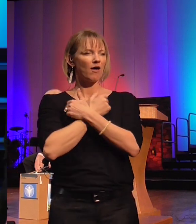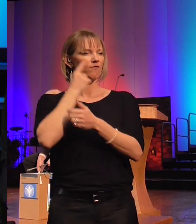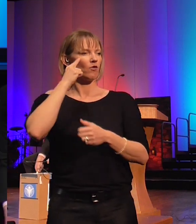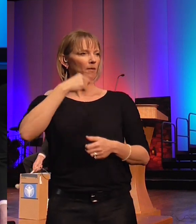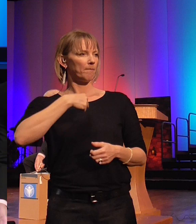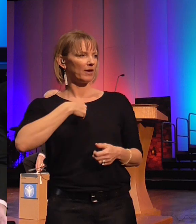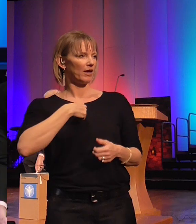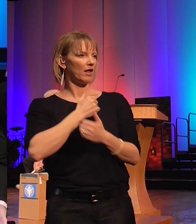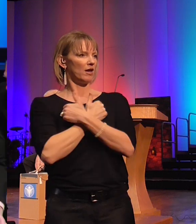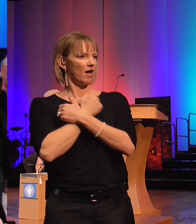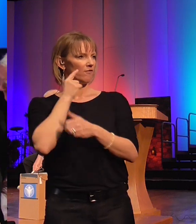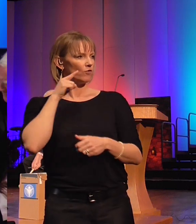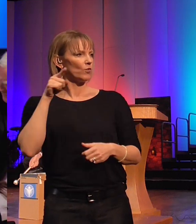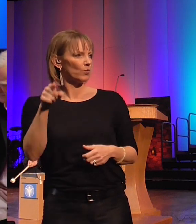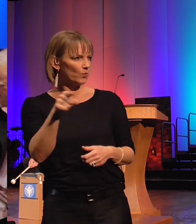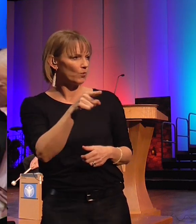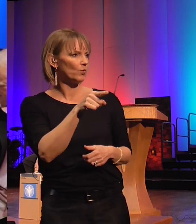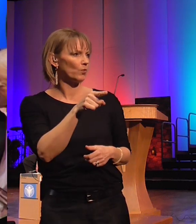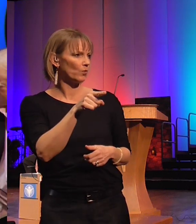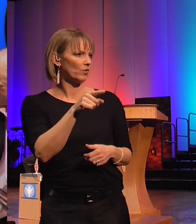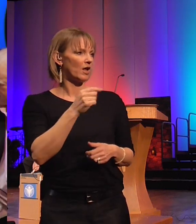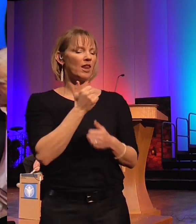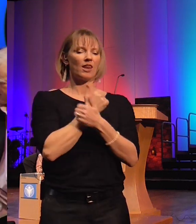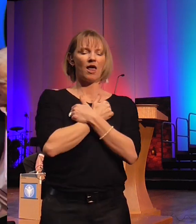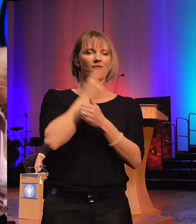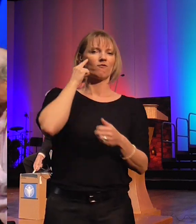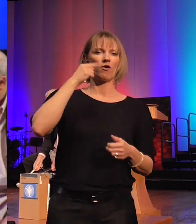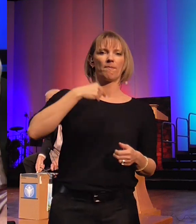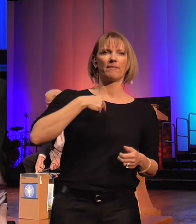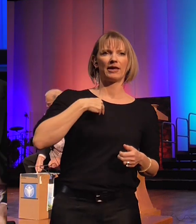me and you. Love for me and you.